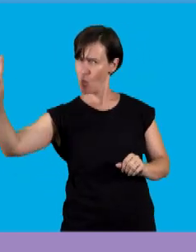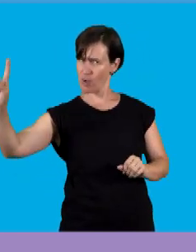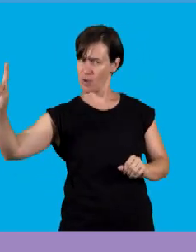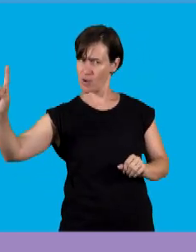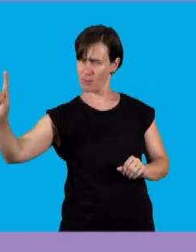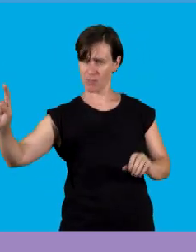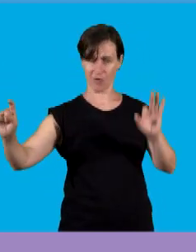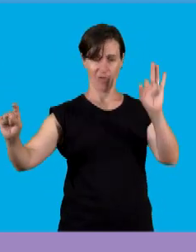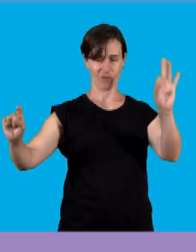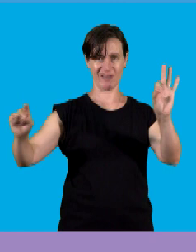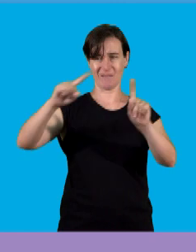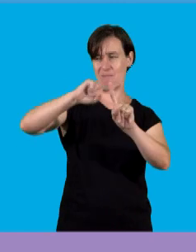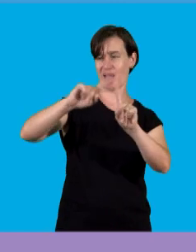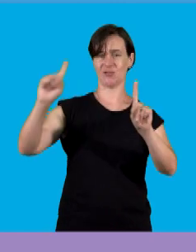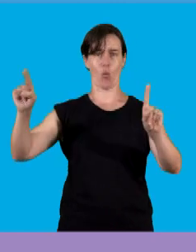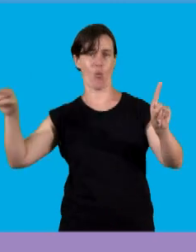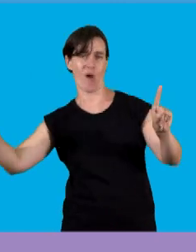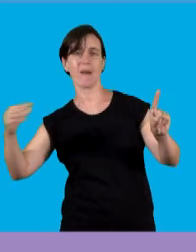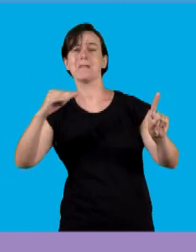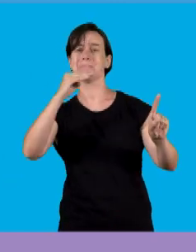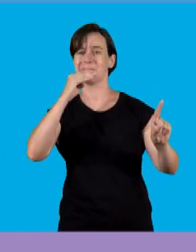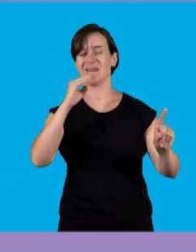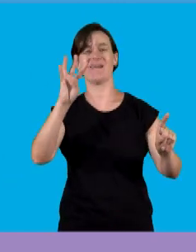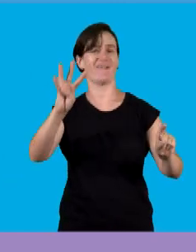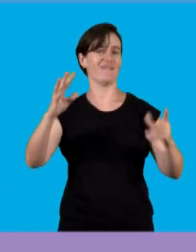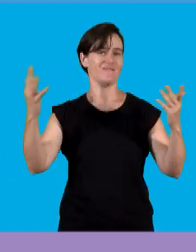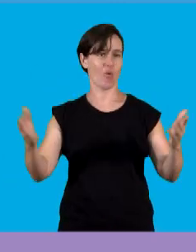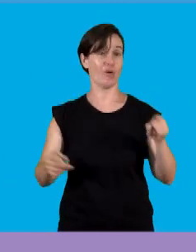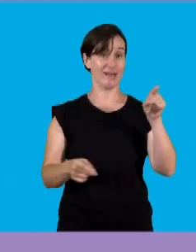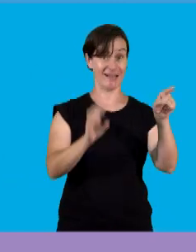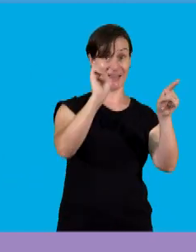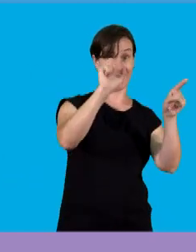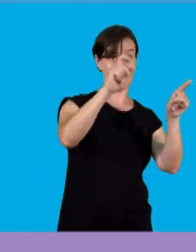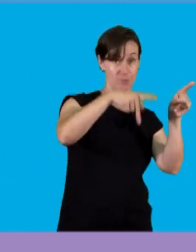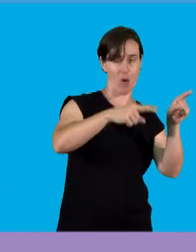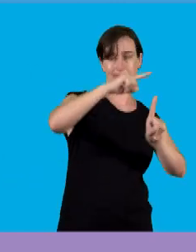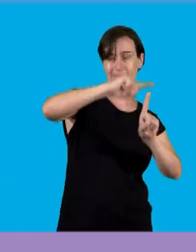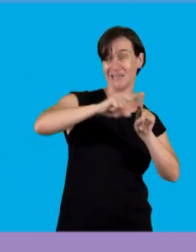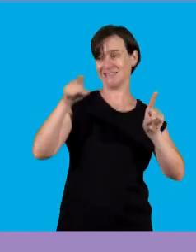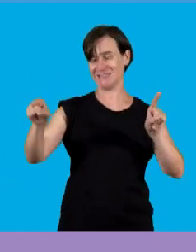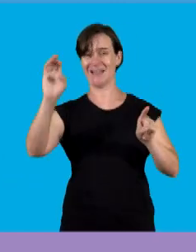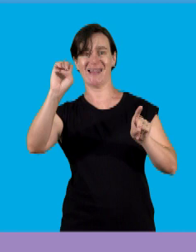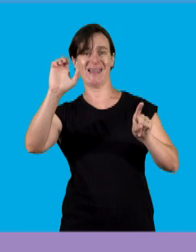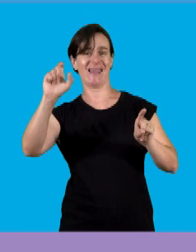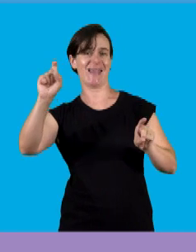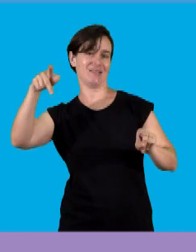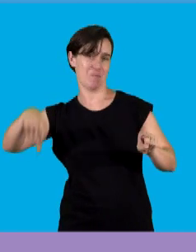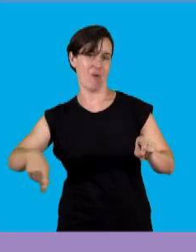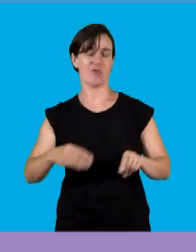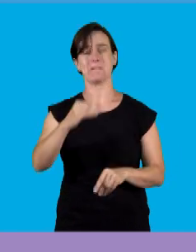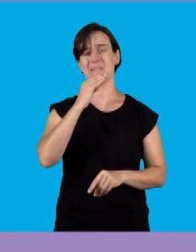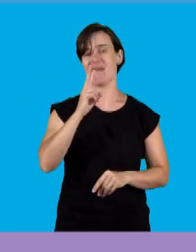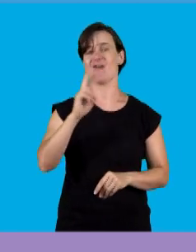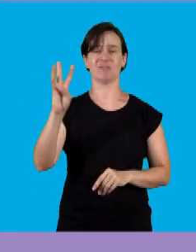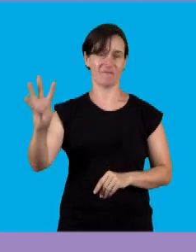a is a exponent 4, of course, we took the exponents and we added them. So that is 3